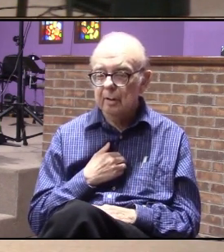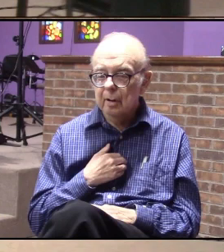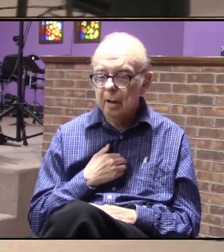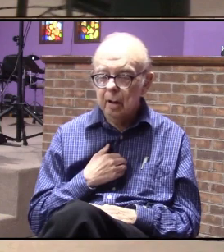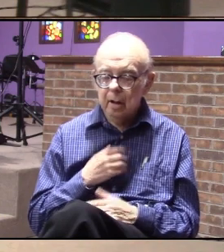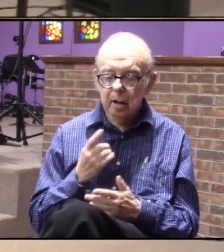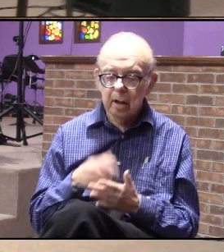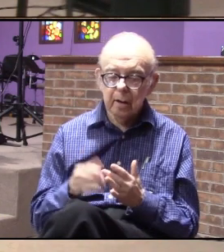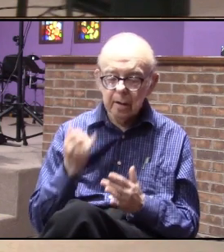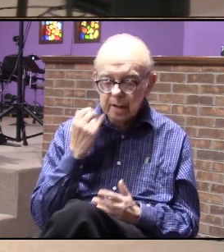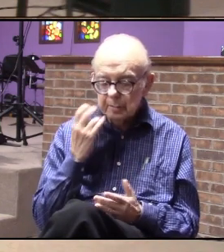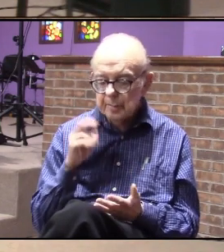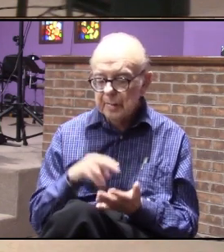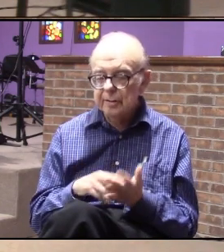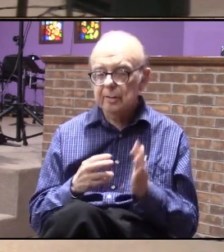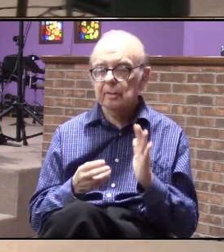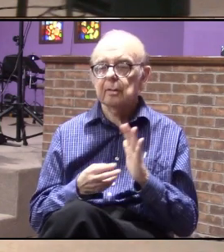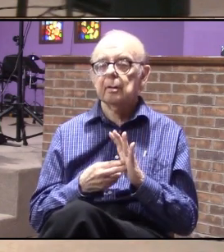What if it meant